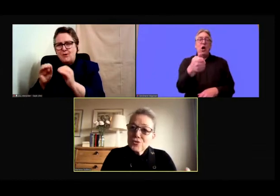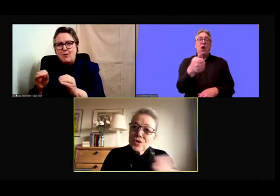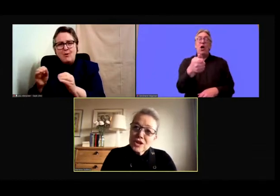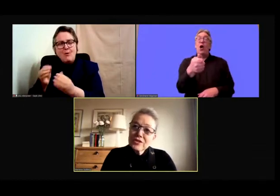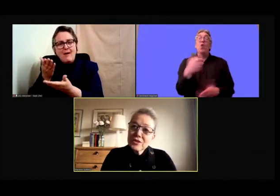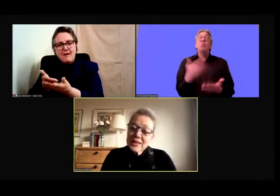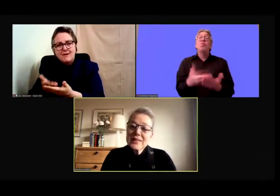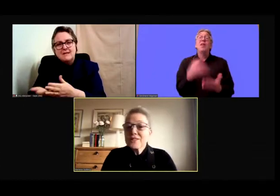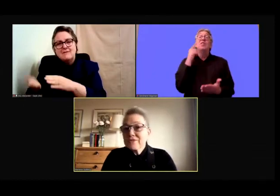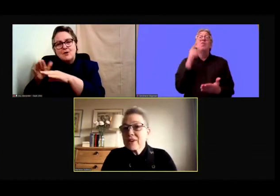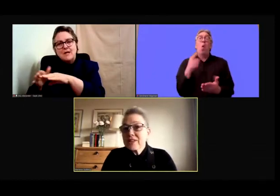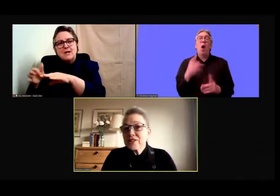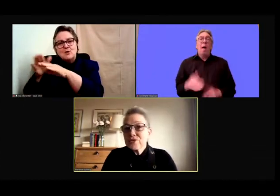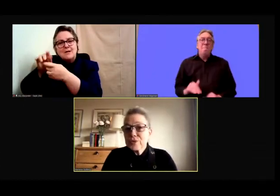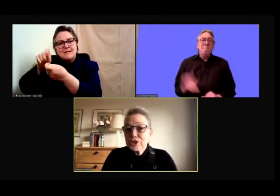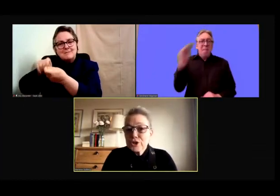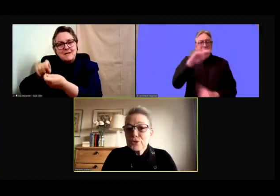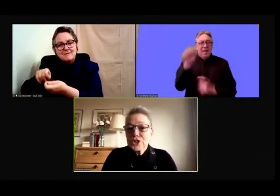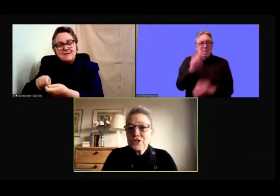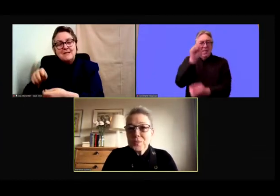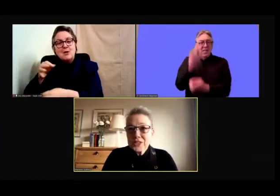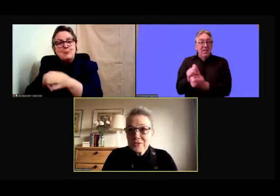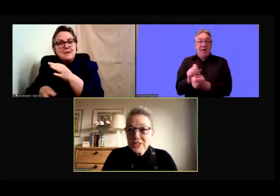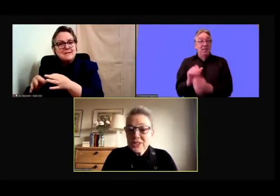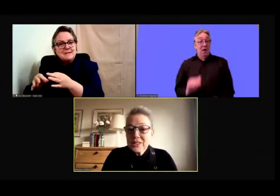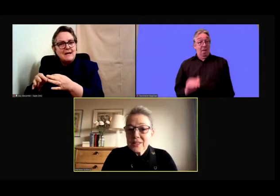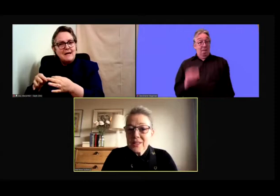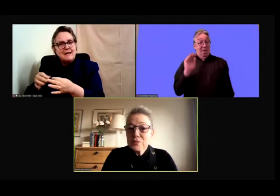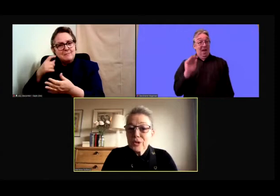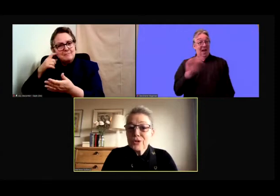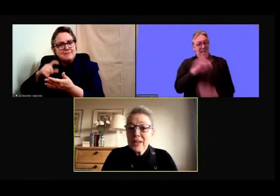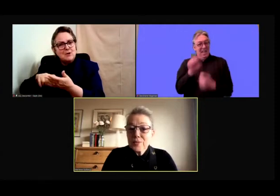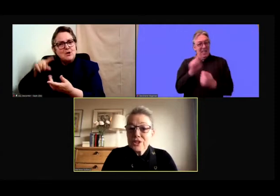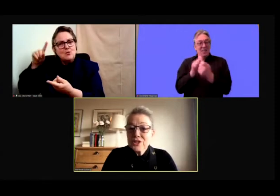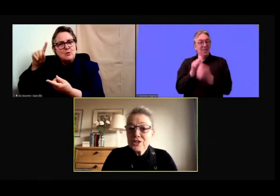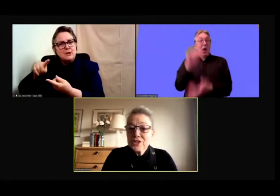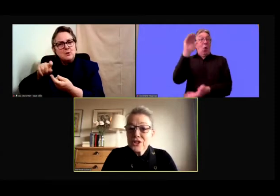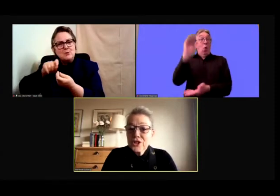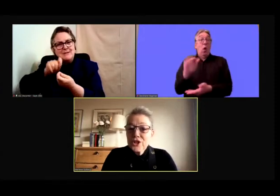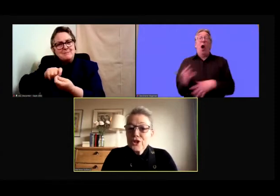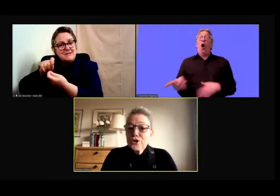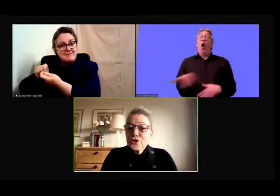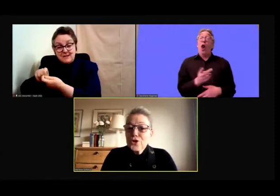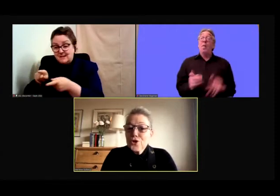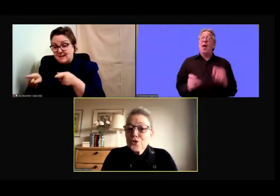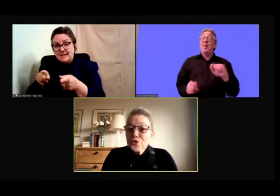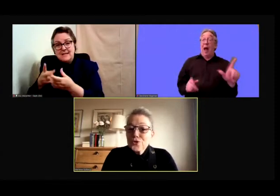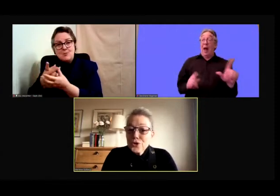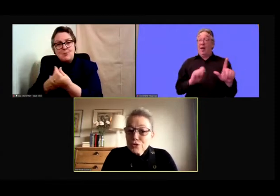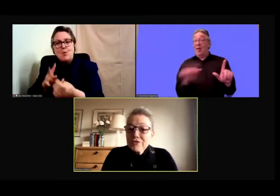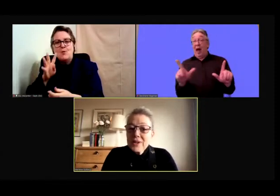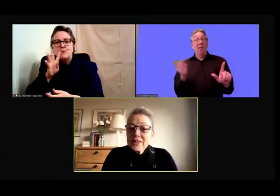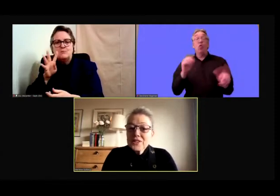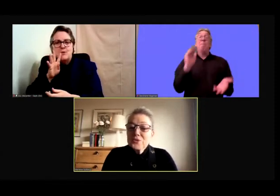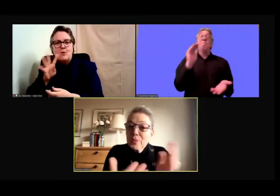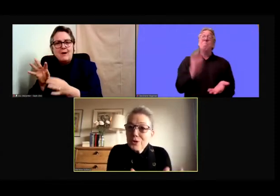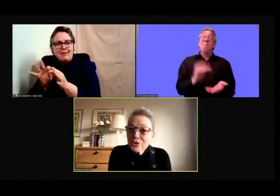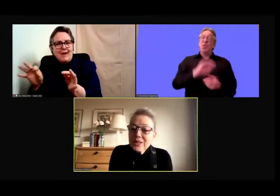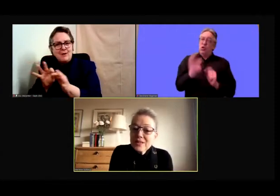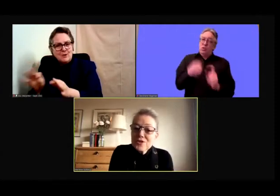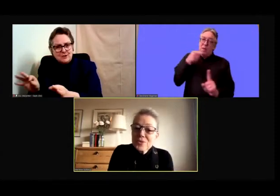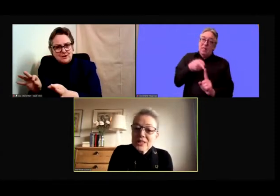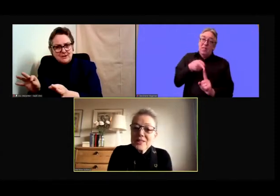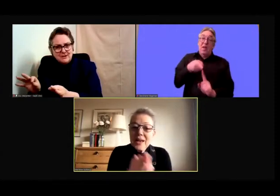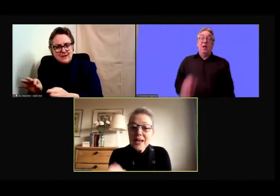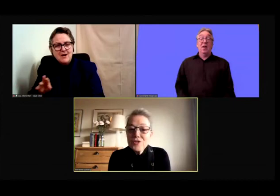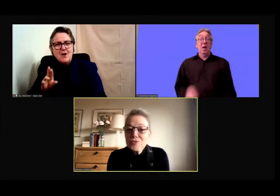specificity and rather tends to find reduced specificity in both languages. So you find